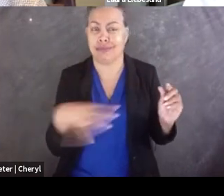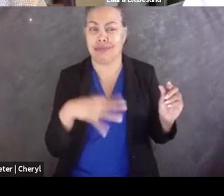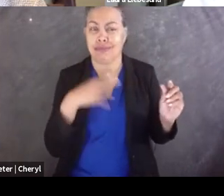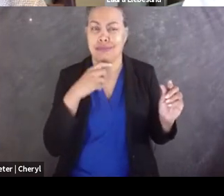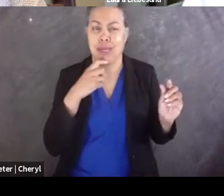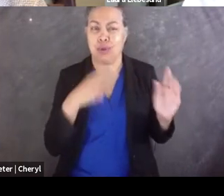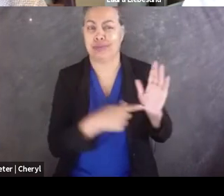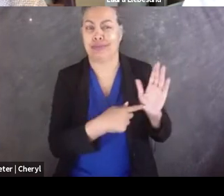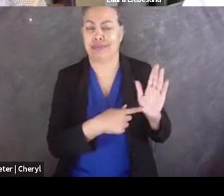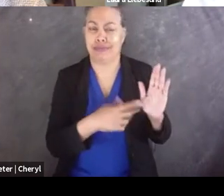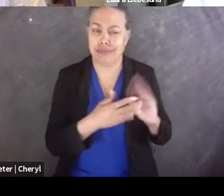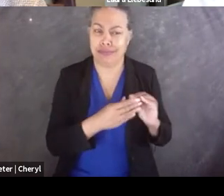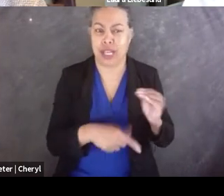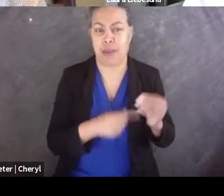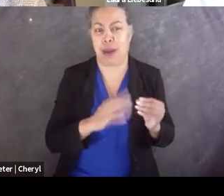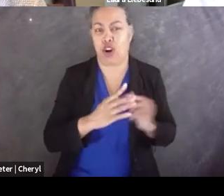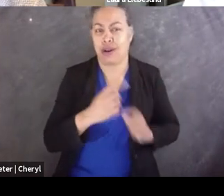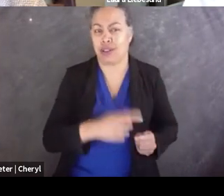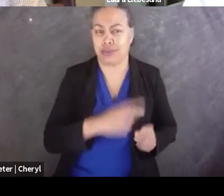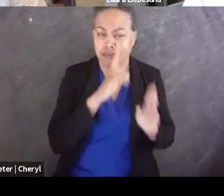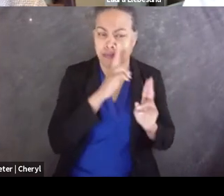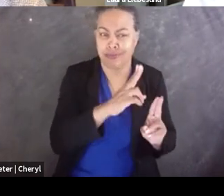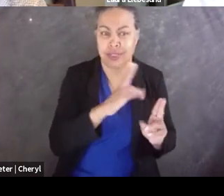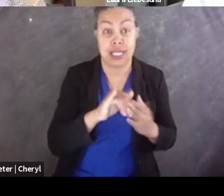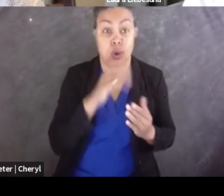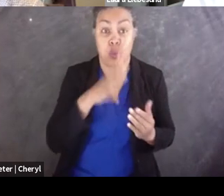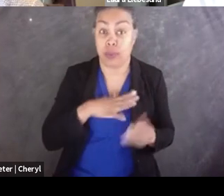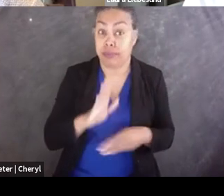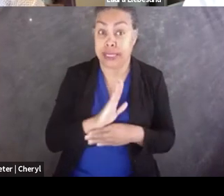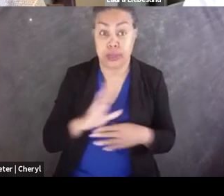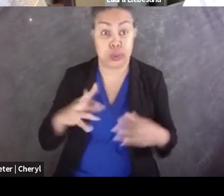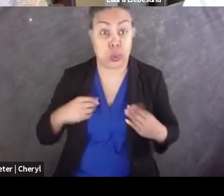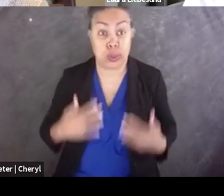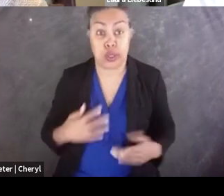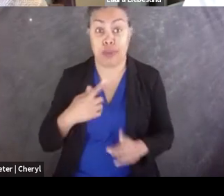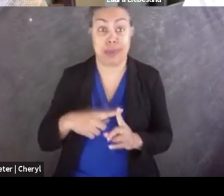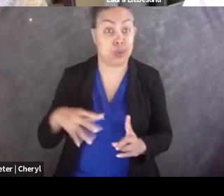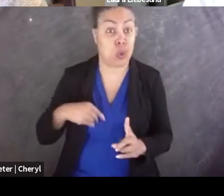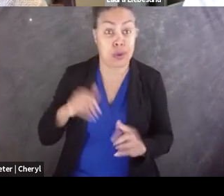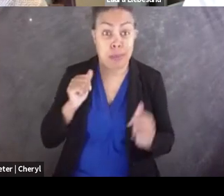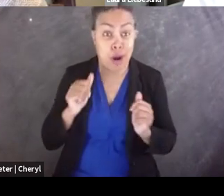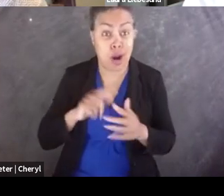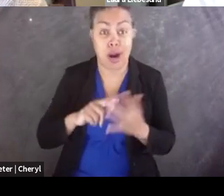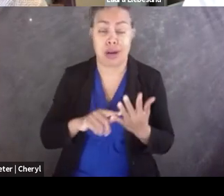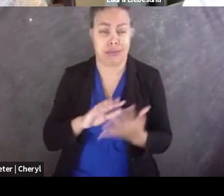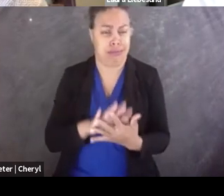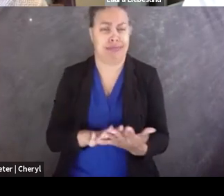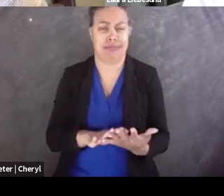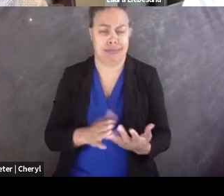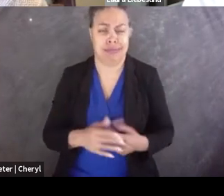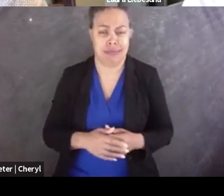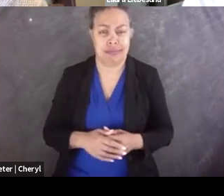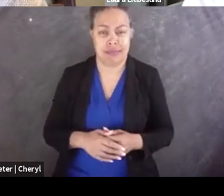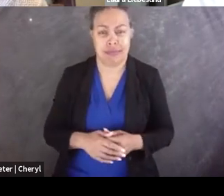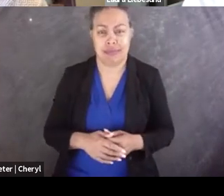and talking about her contributions as a woman entrepreneur and a bar owner, on